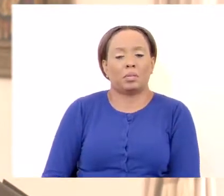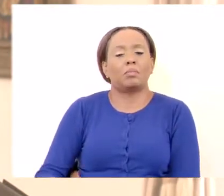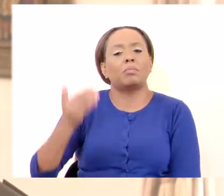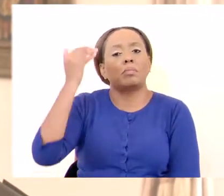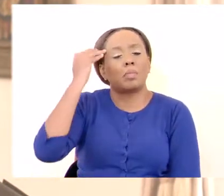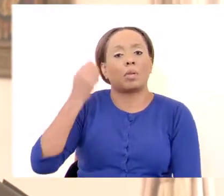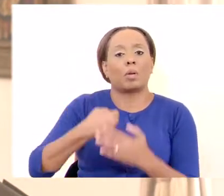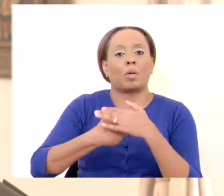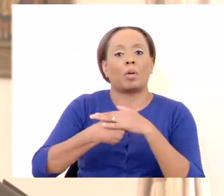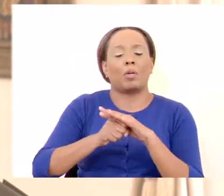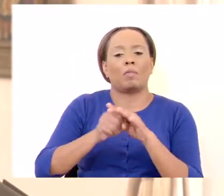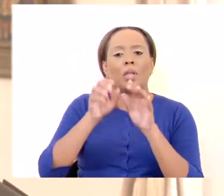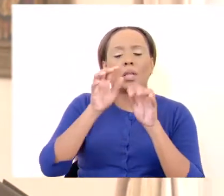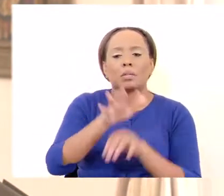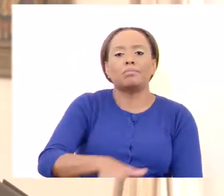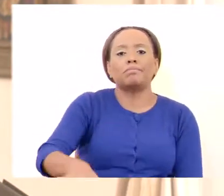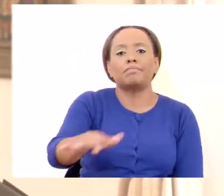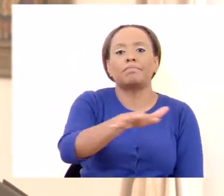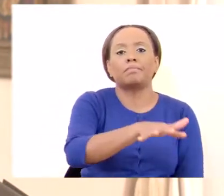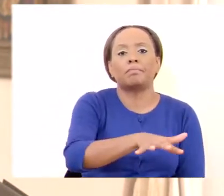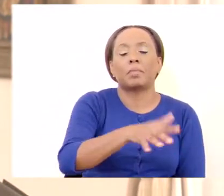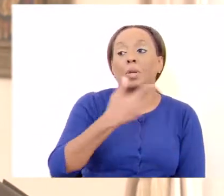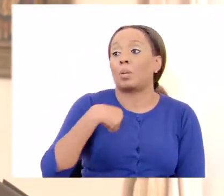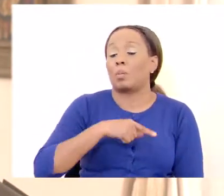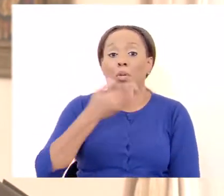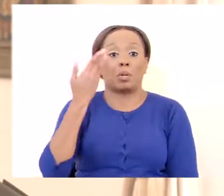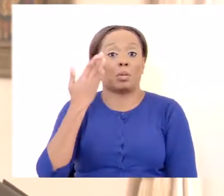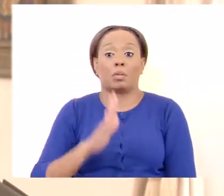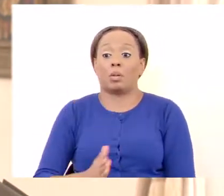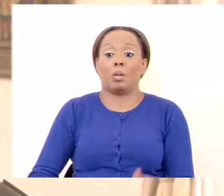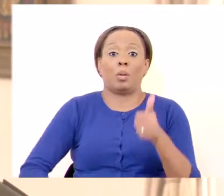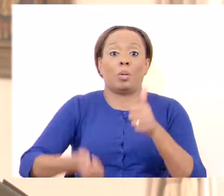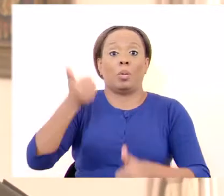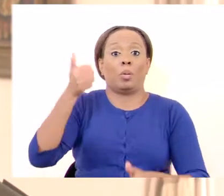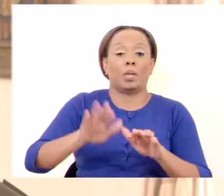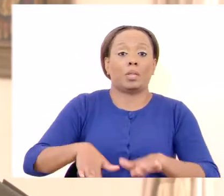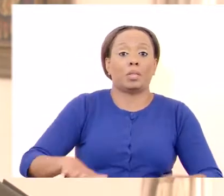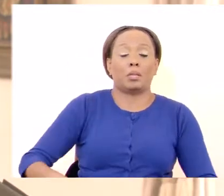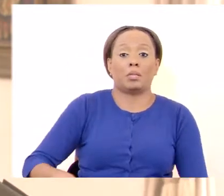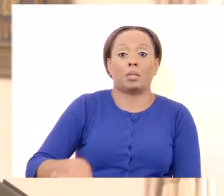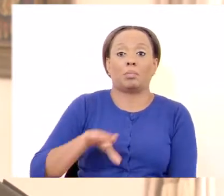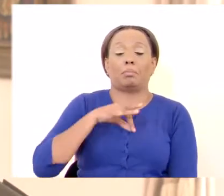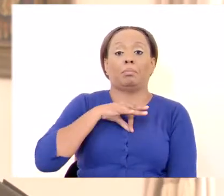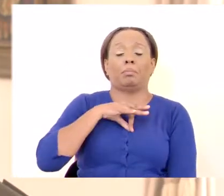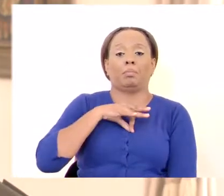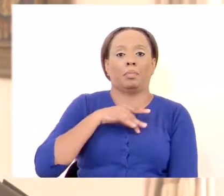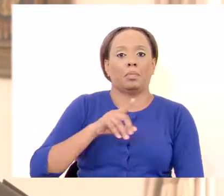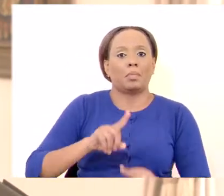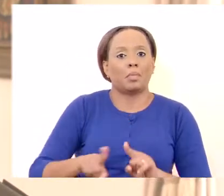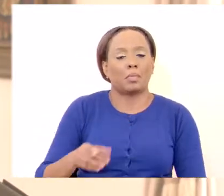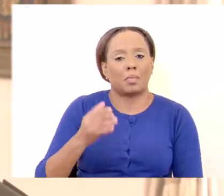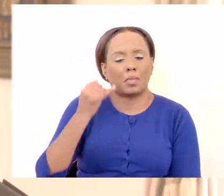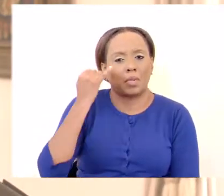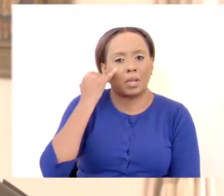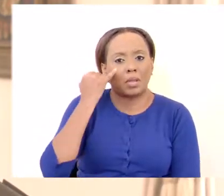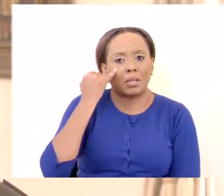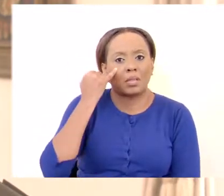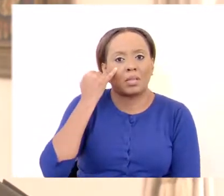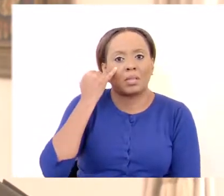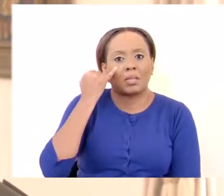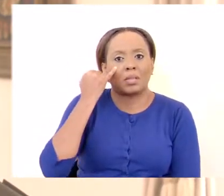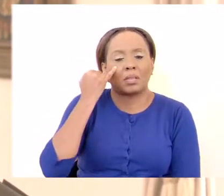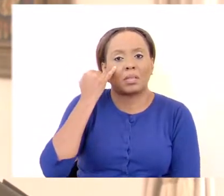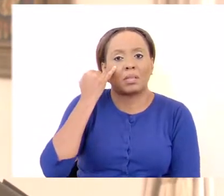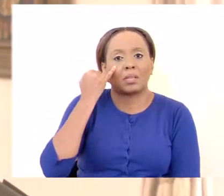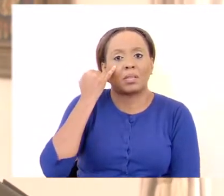community. We may never know which children are affected, but should there be a change in the